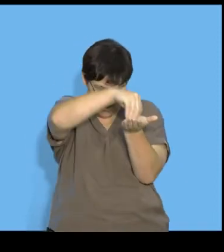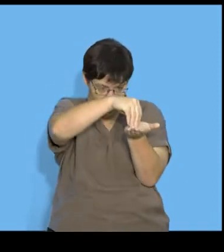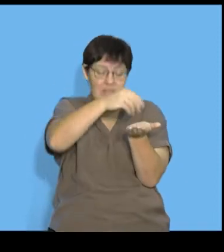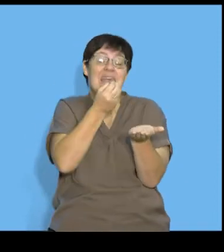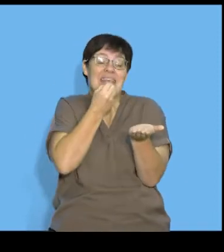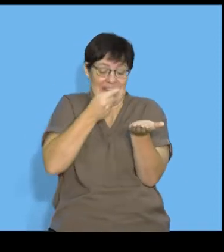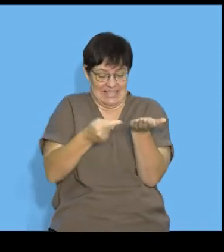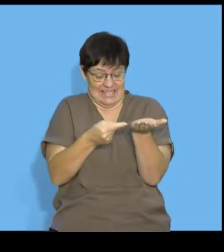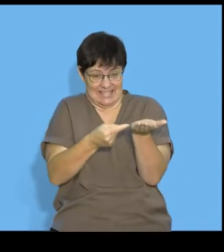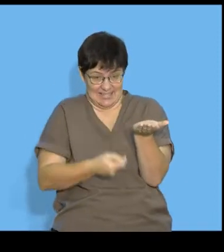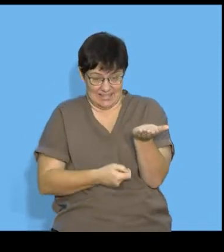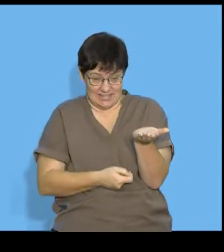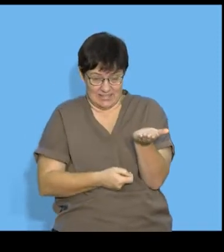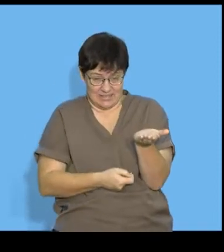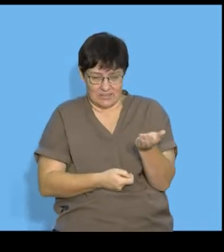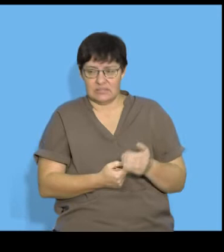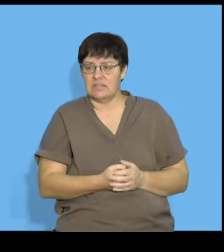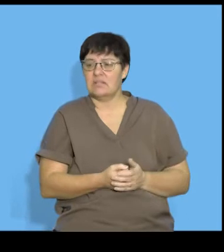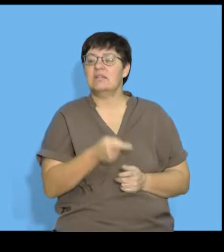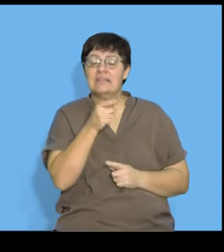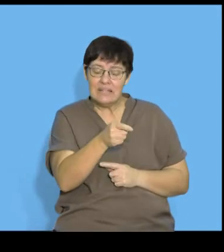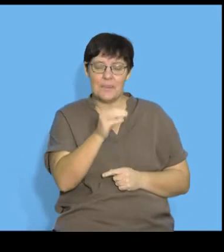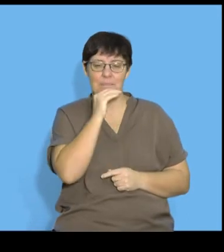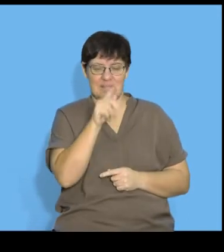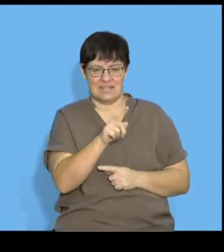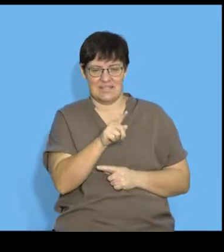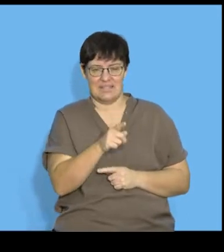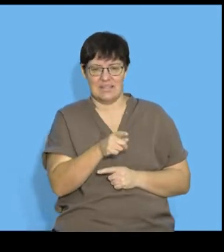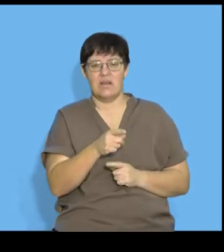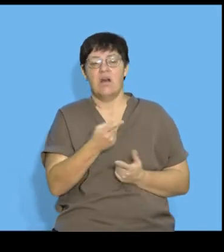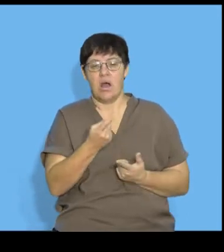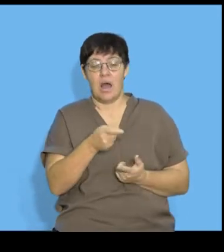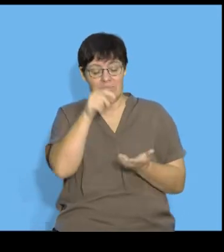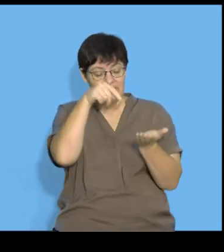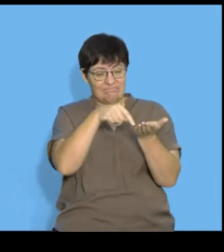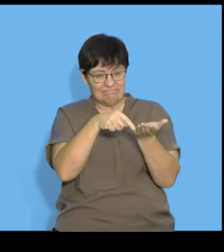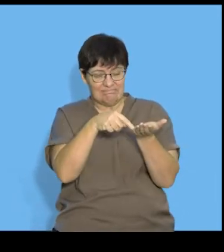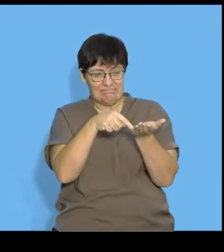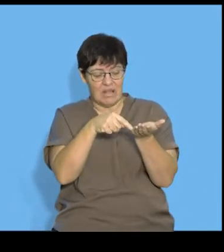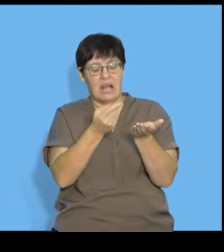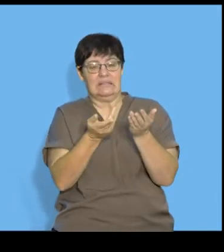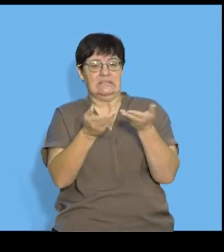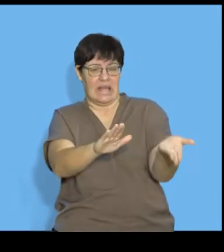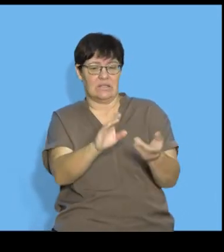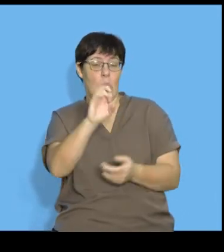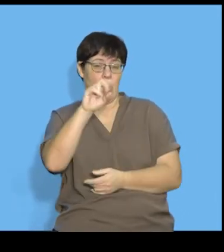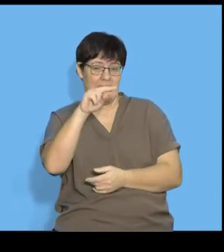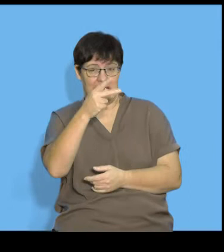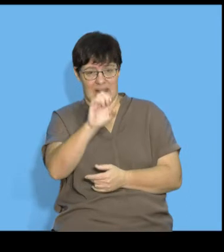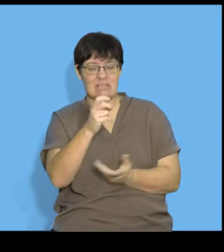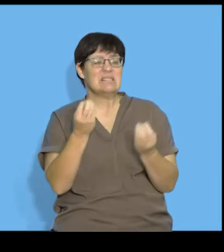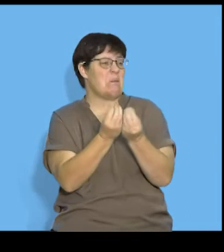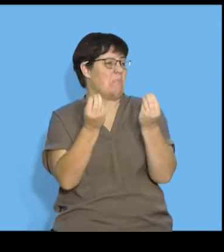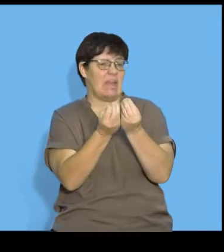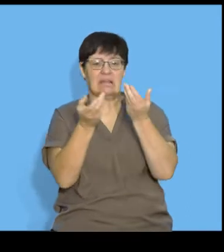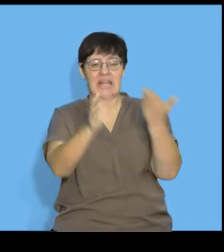word saprophytic, saprophytic means they live on dead organic matter. So what I'm saying to you is if something dies,